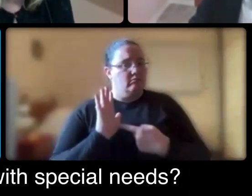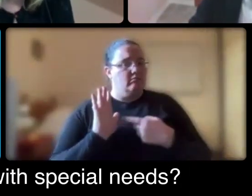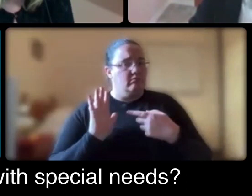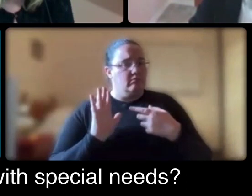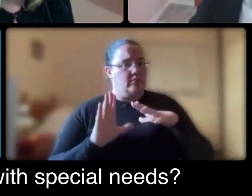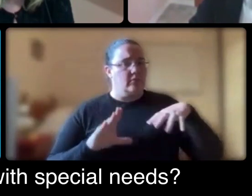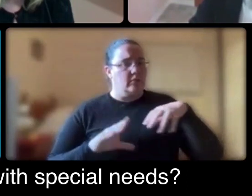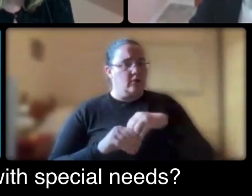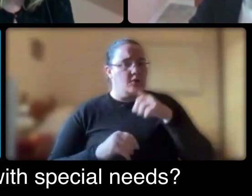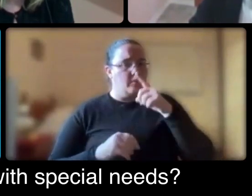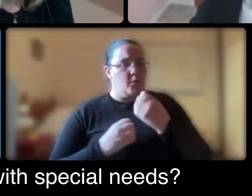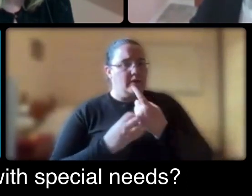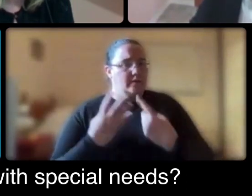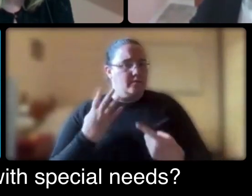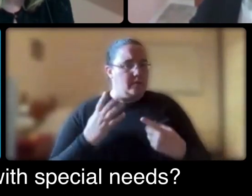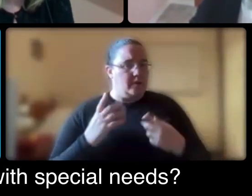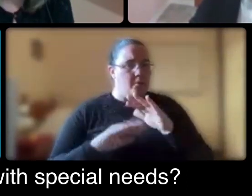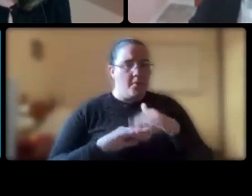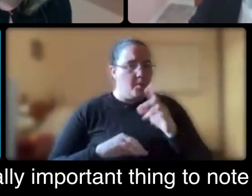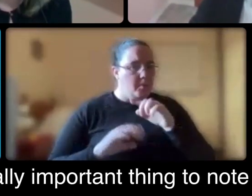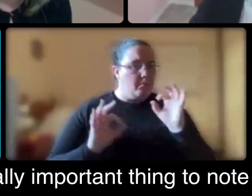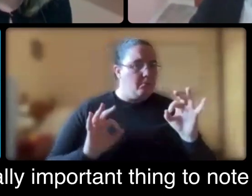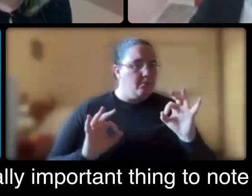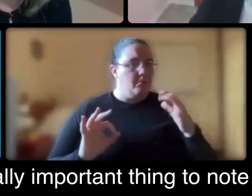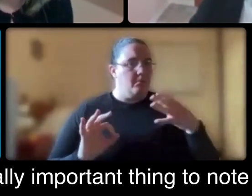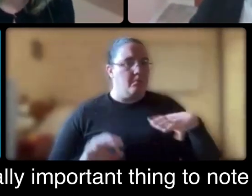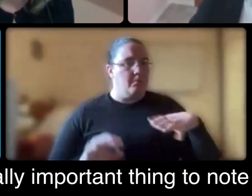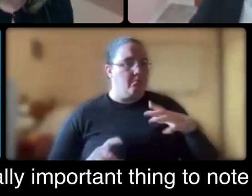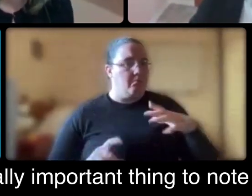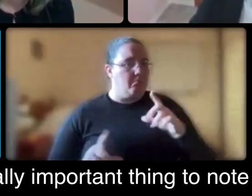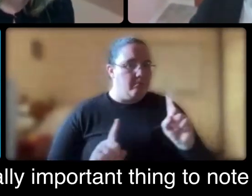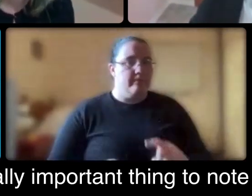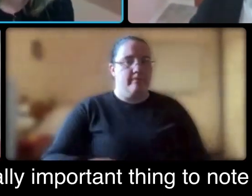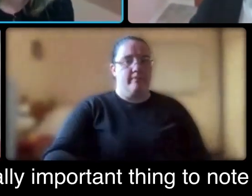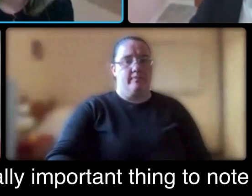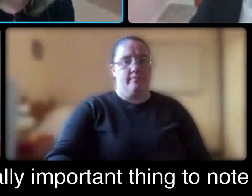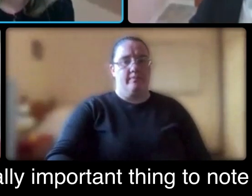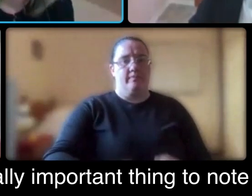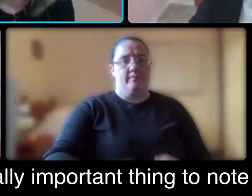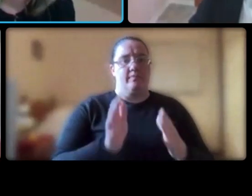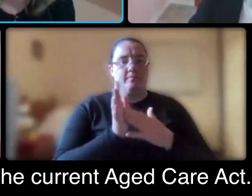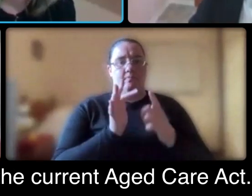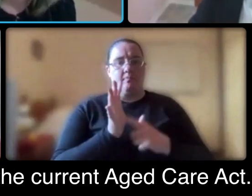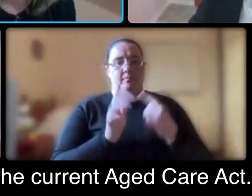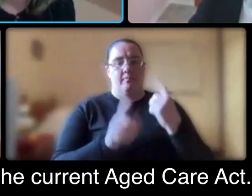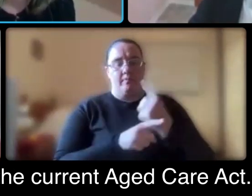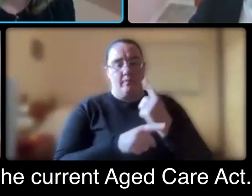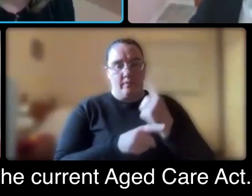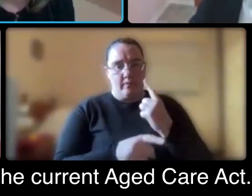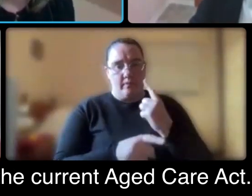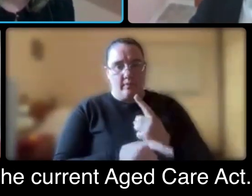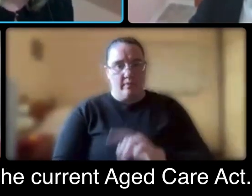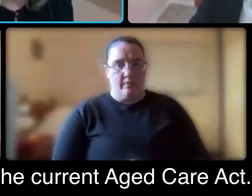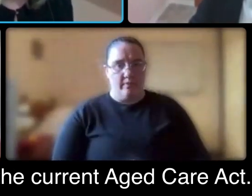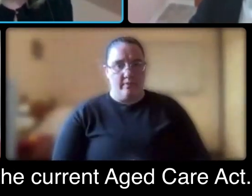section addressing people with special needs? Yeah, so I think the first really important thing to note is that we're not